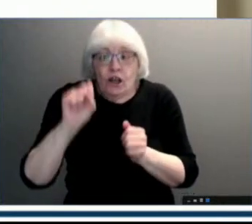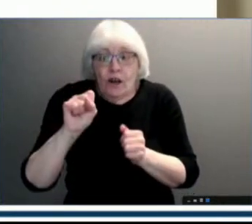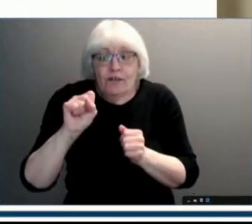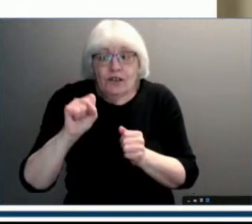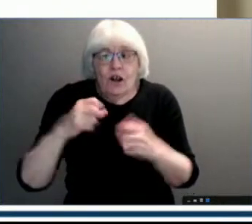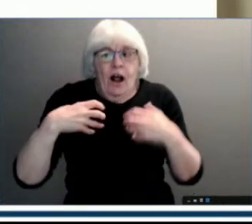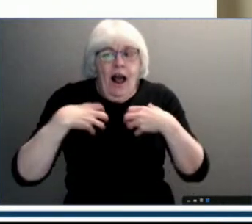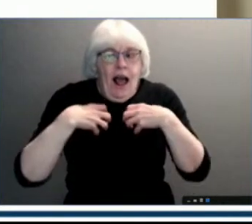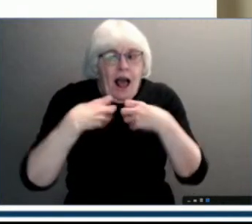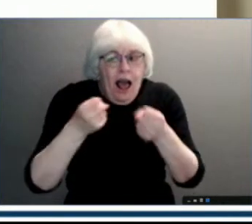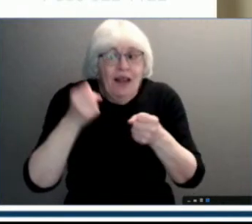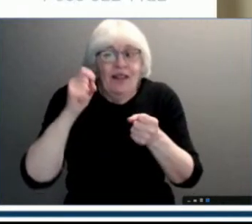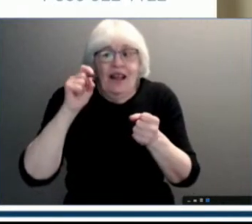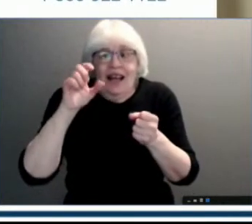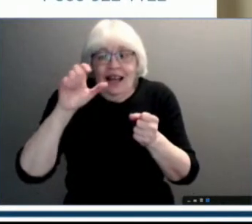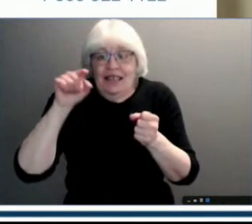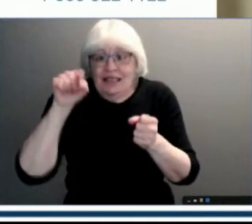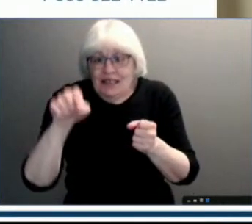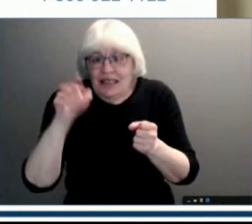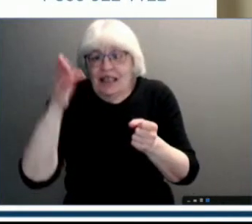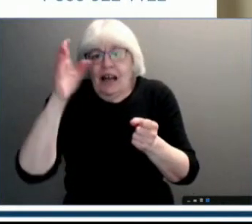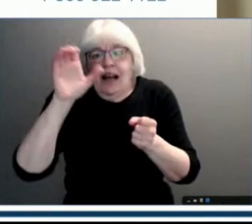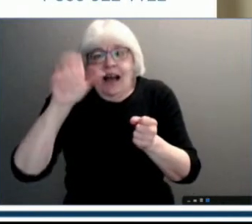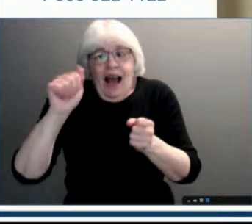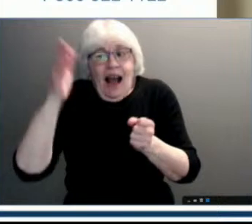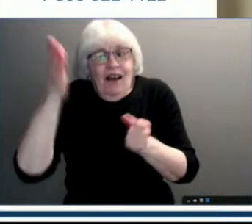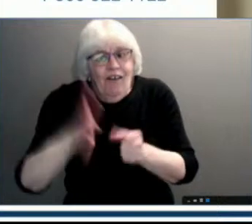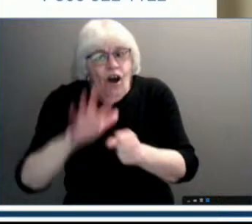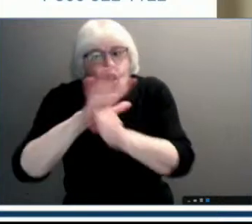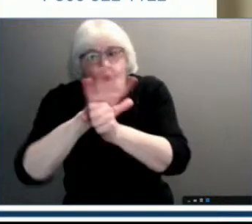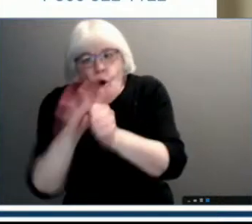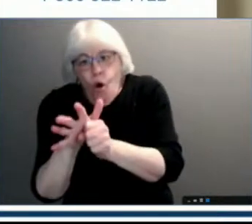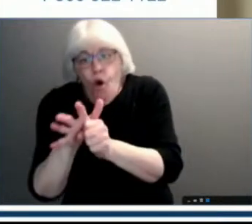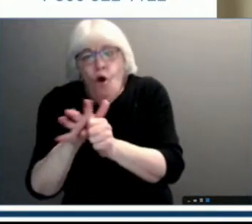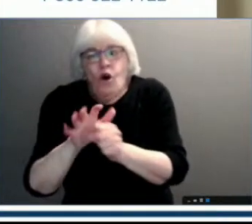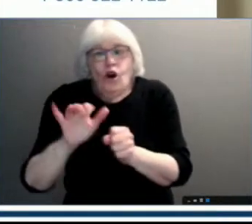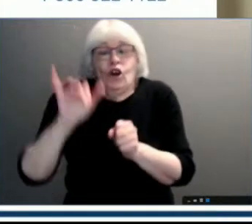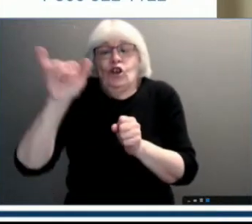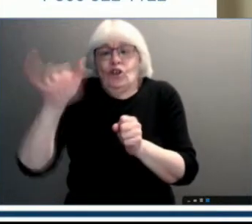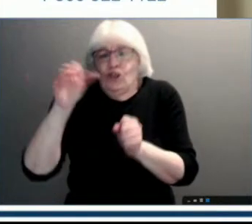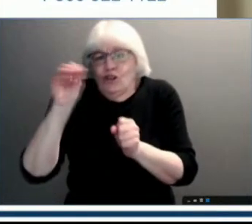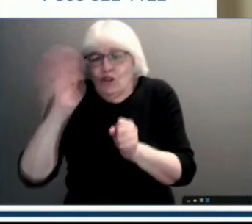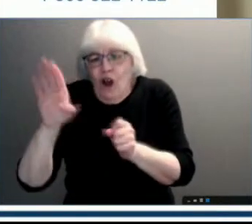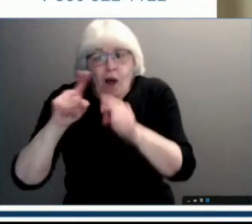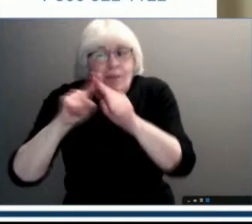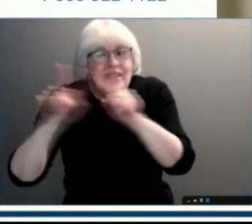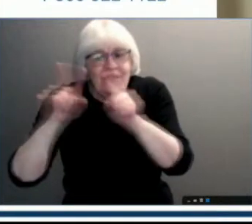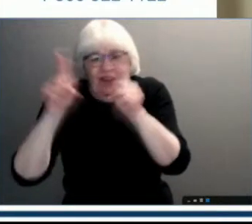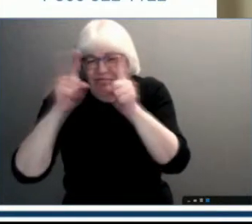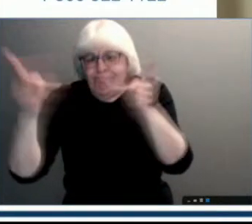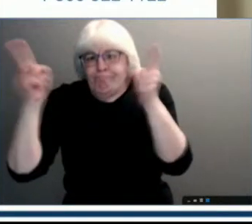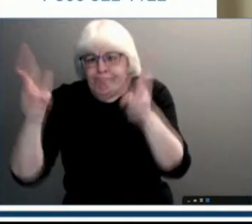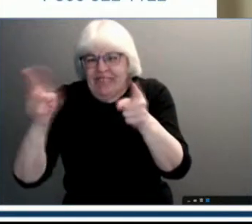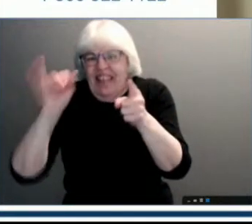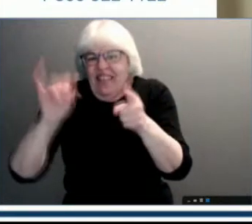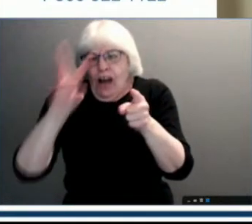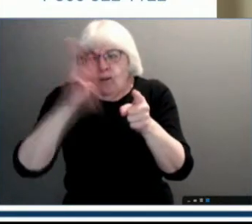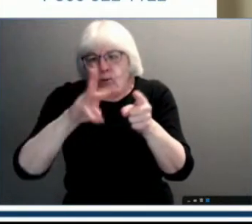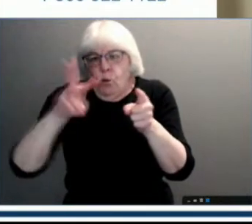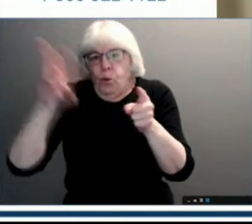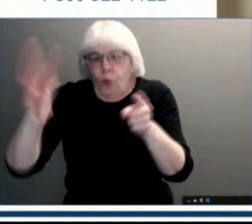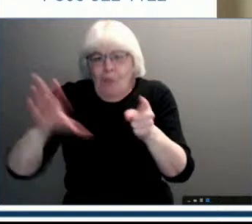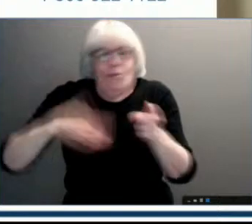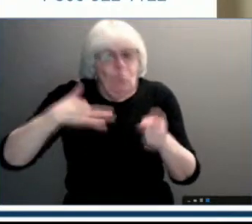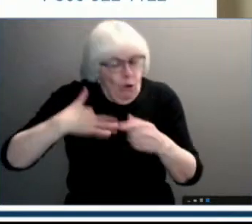www.nshealth.ca/COVID jobs. We'll make that available, but there's a website, you can put your name forward. I do want to acknowledge that I've heard from many